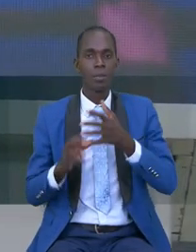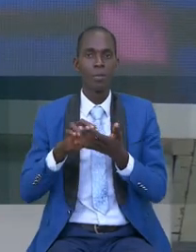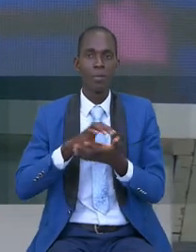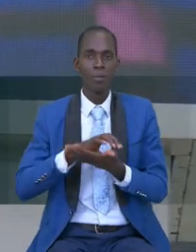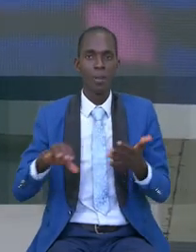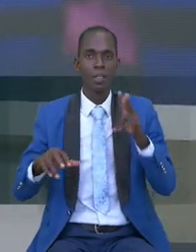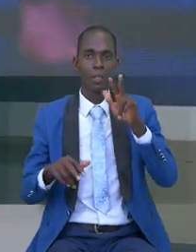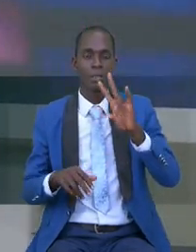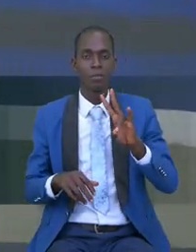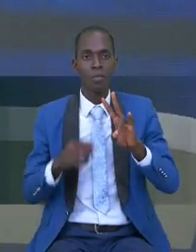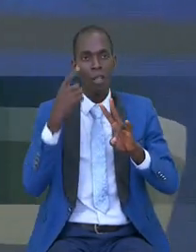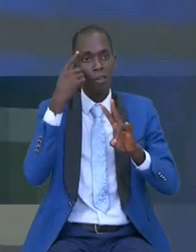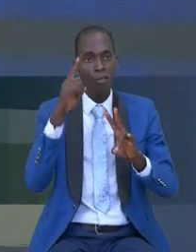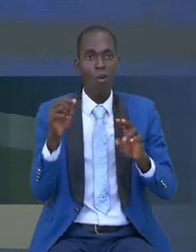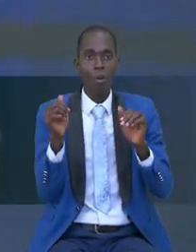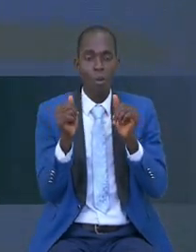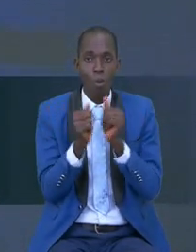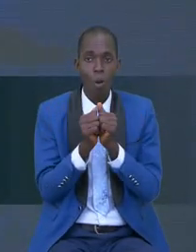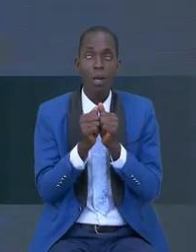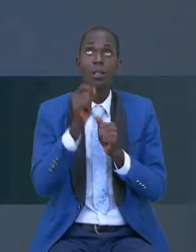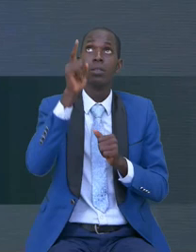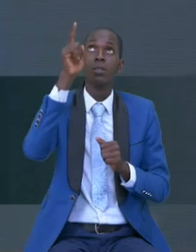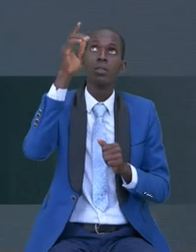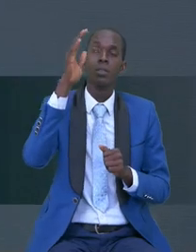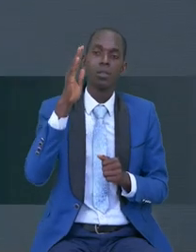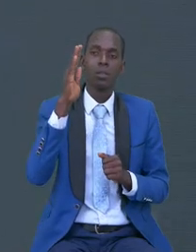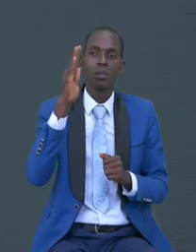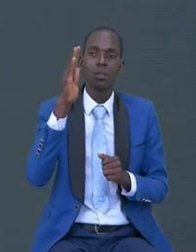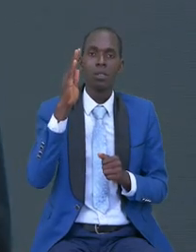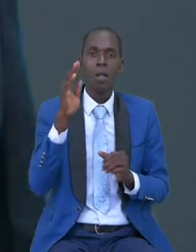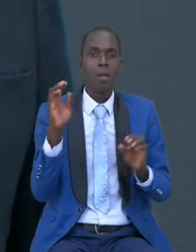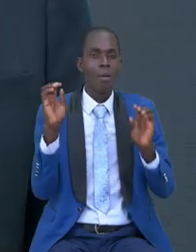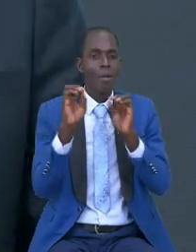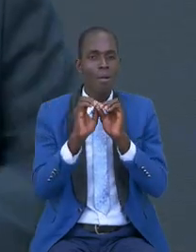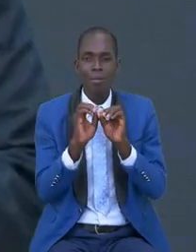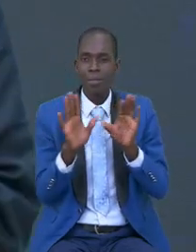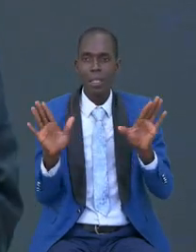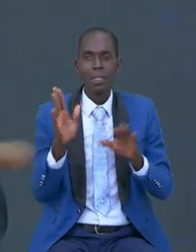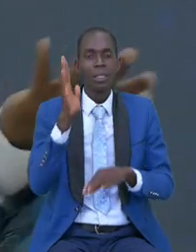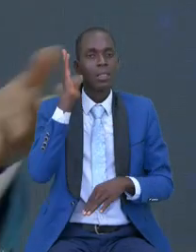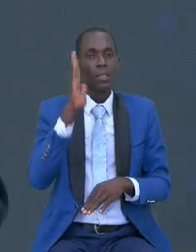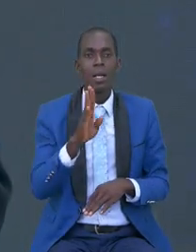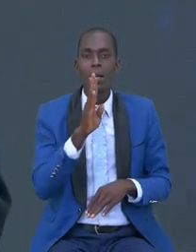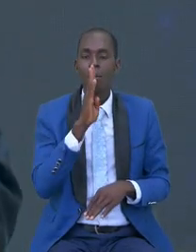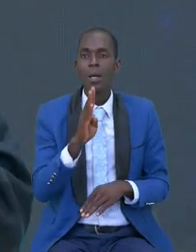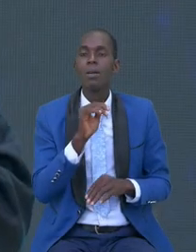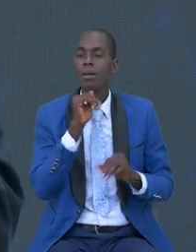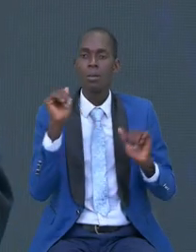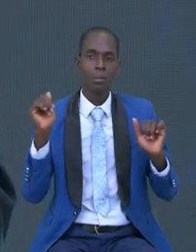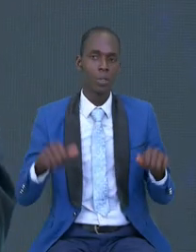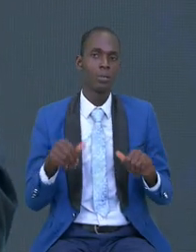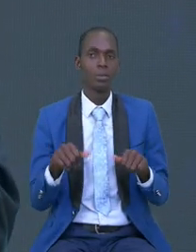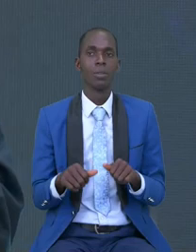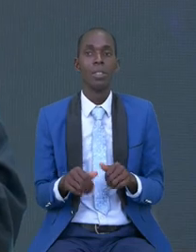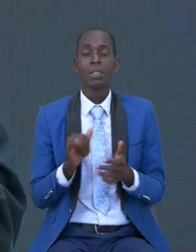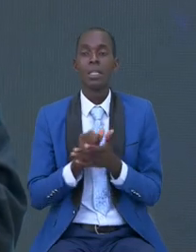37, for with God nothing shall be impossible. That's how